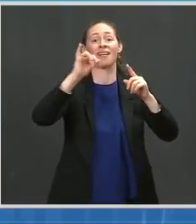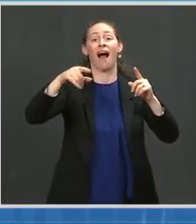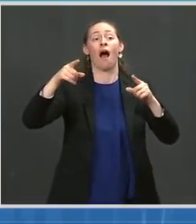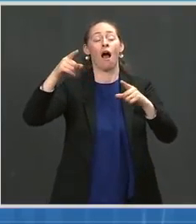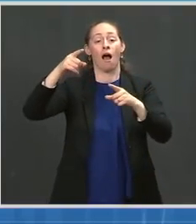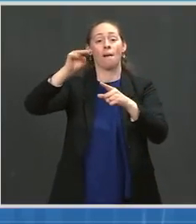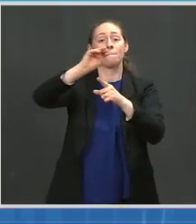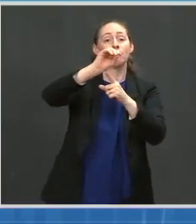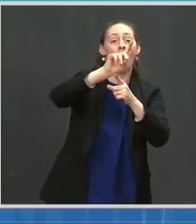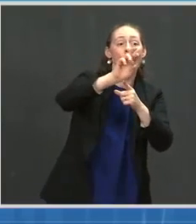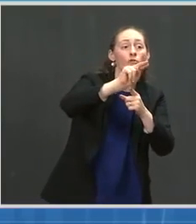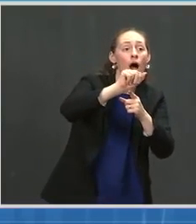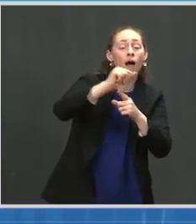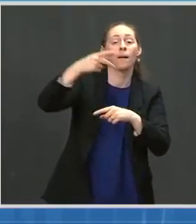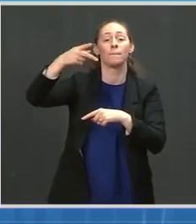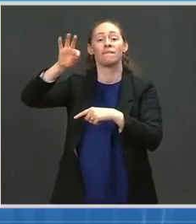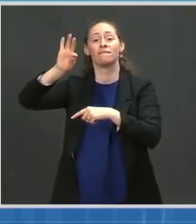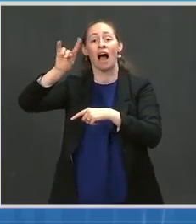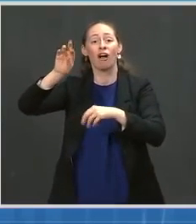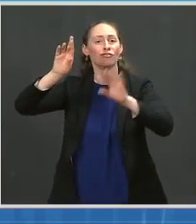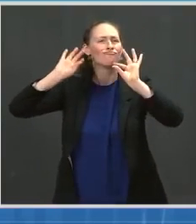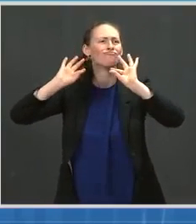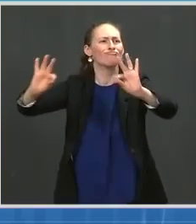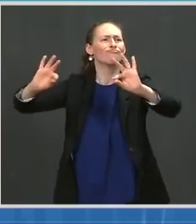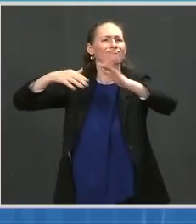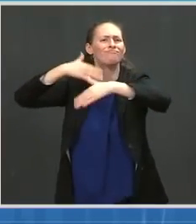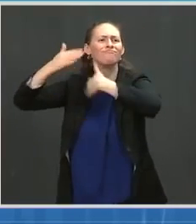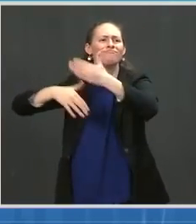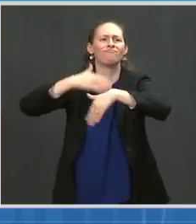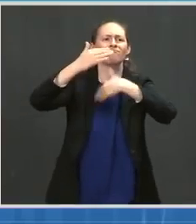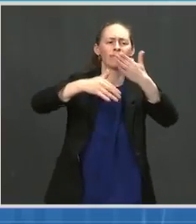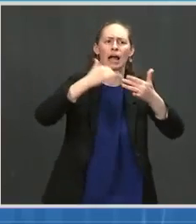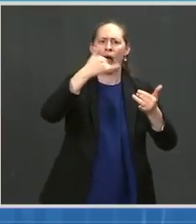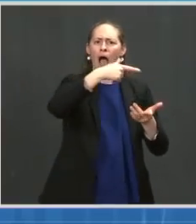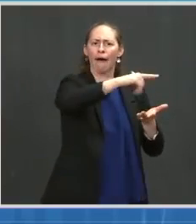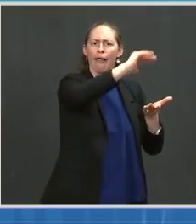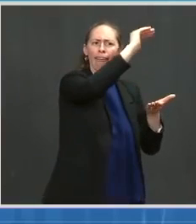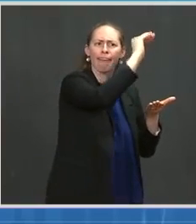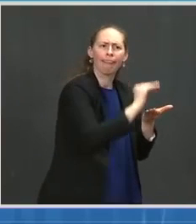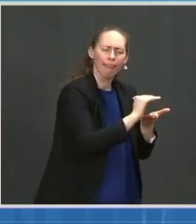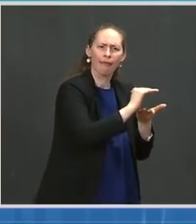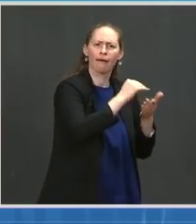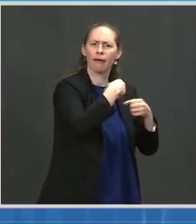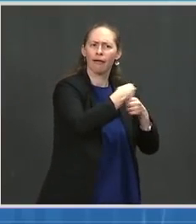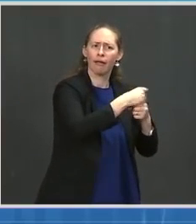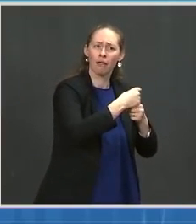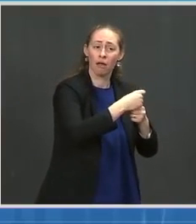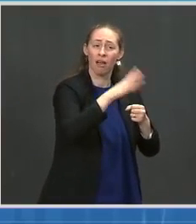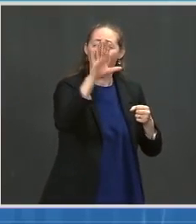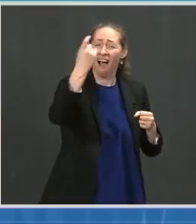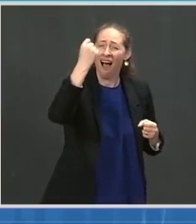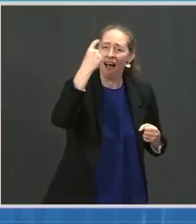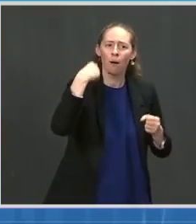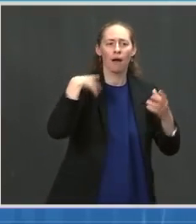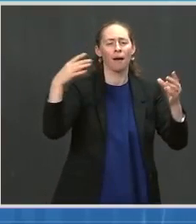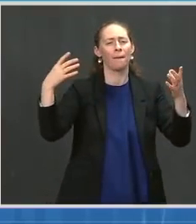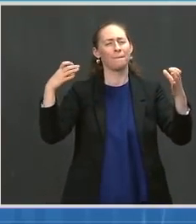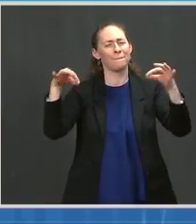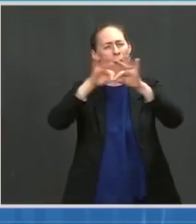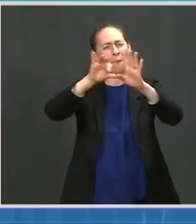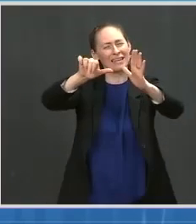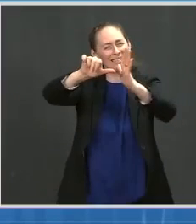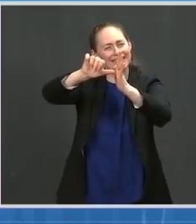talk about the doses being down significantly week to week, I think it's important to remember that a week or two ago, Johnson & Johnson actually